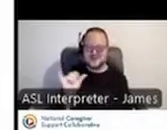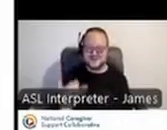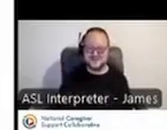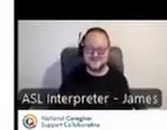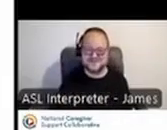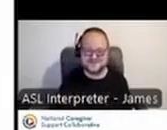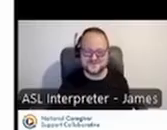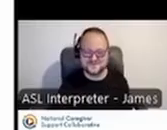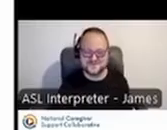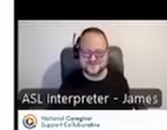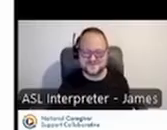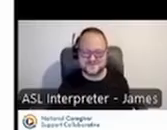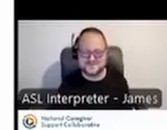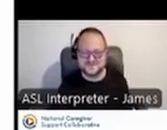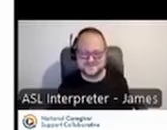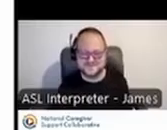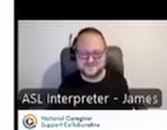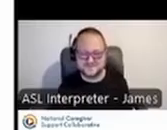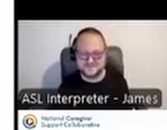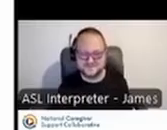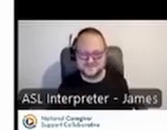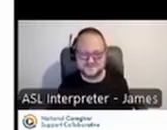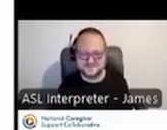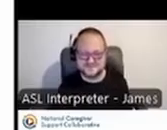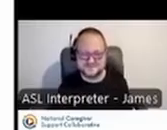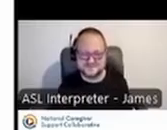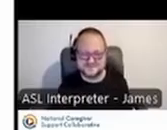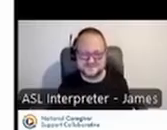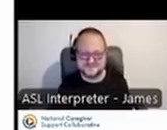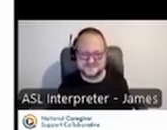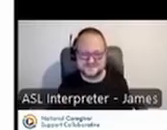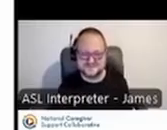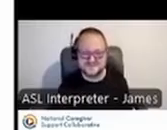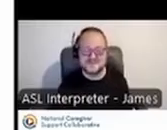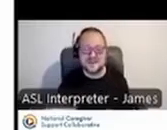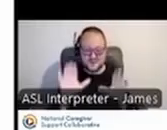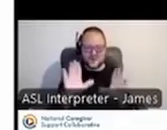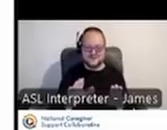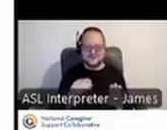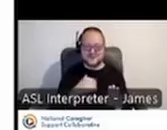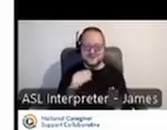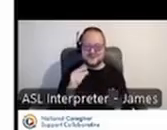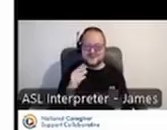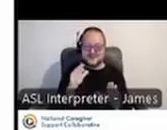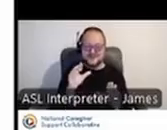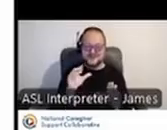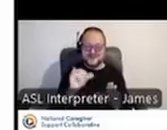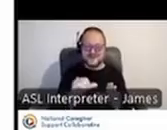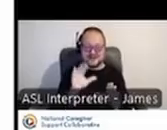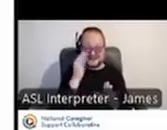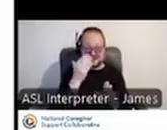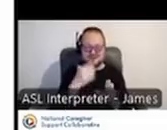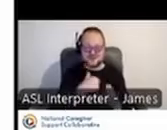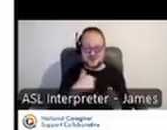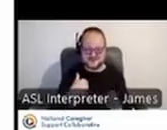Absolutely. I hope you can hear me. And oh, great. Wonderful. So this starts to summarize our program. And yes, we are one